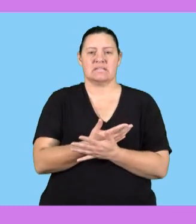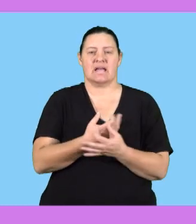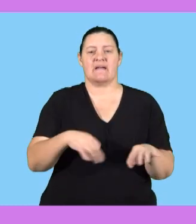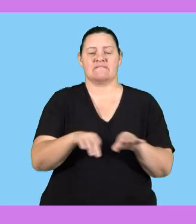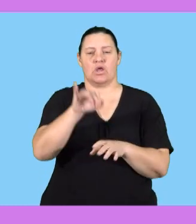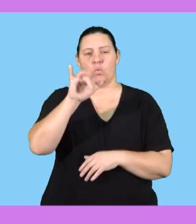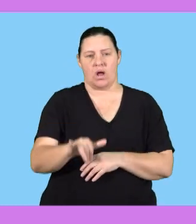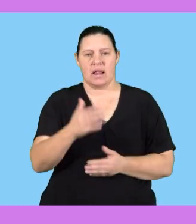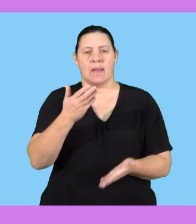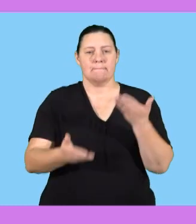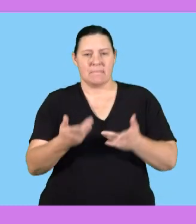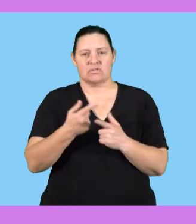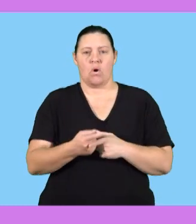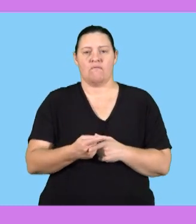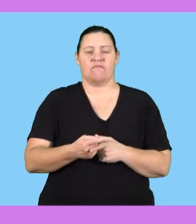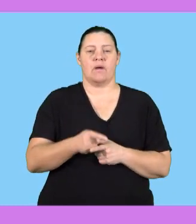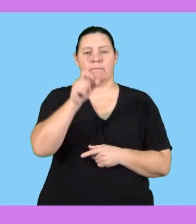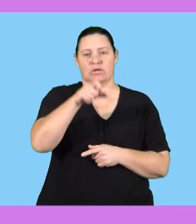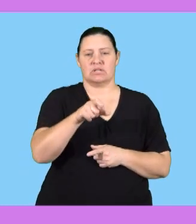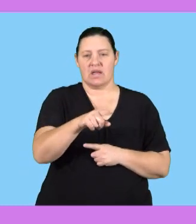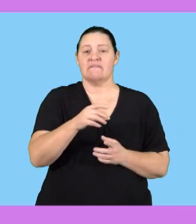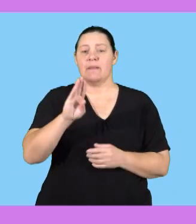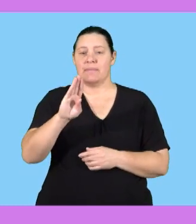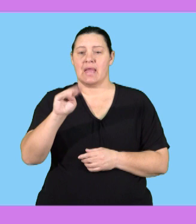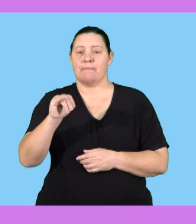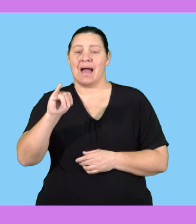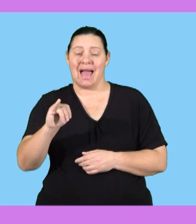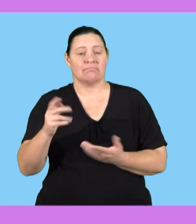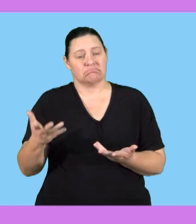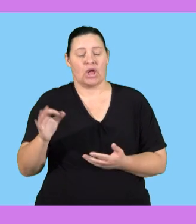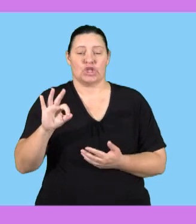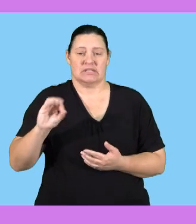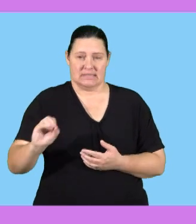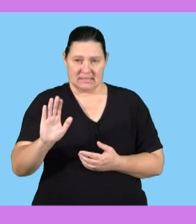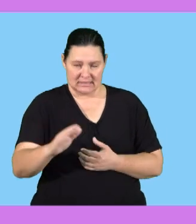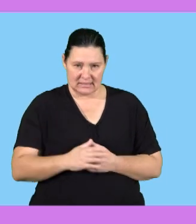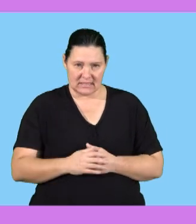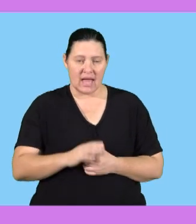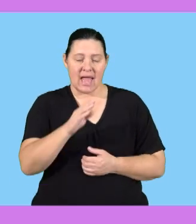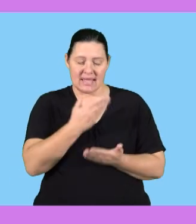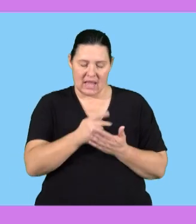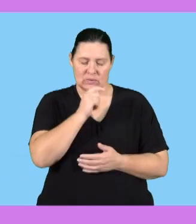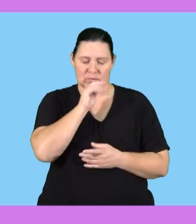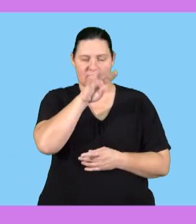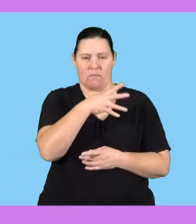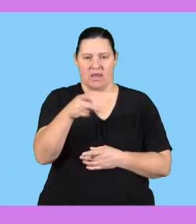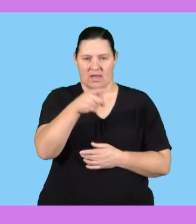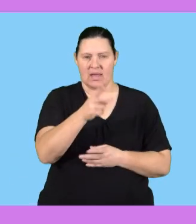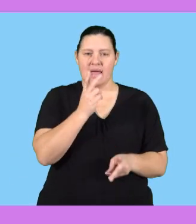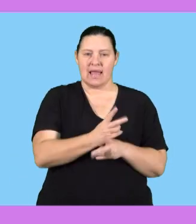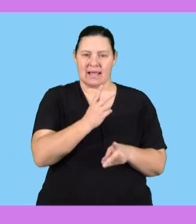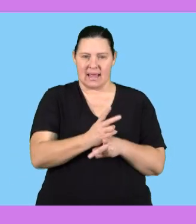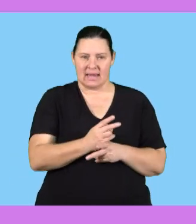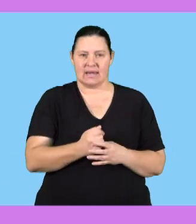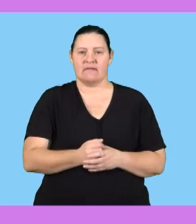Y, the mass of contestant 5, if her BMI is 30. You may use the following formula. Again,